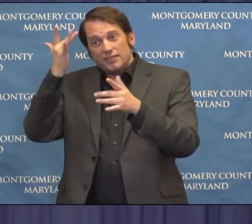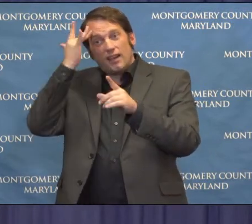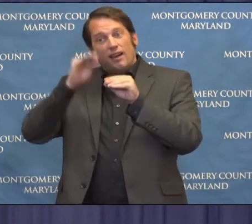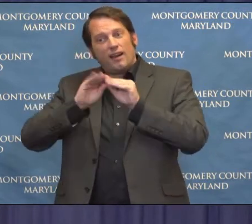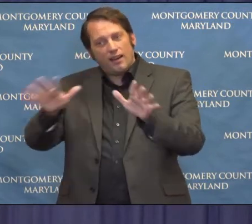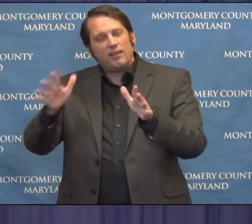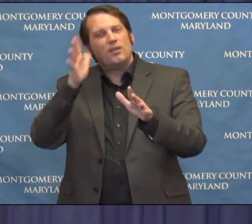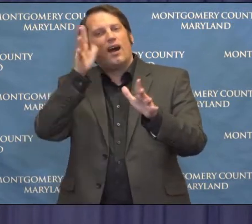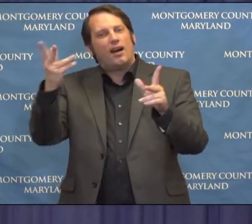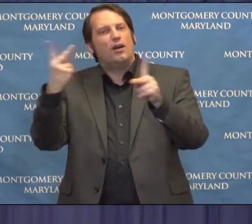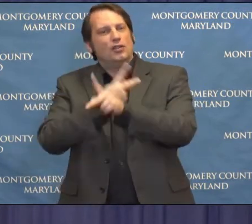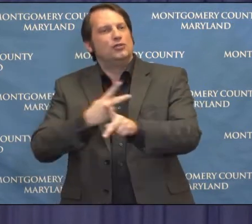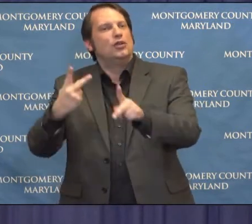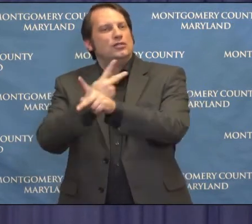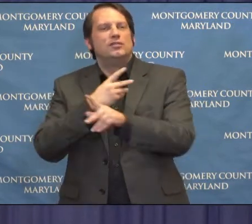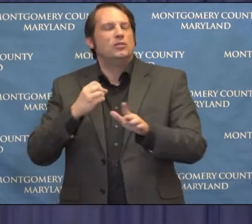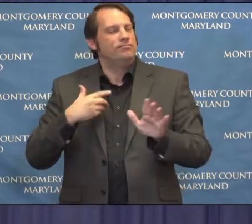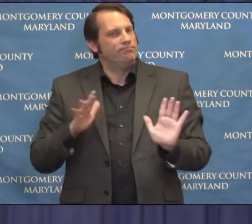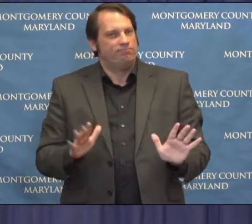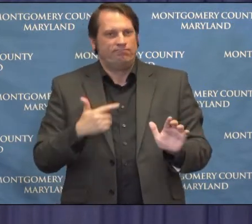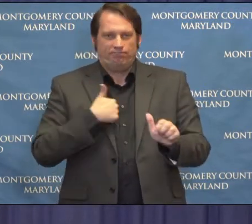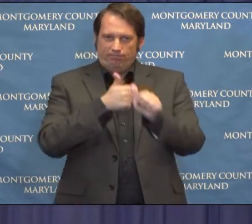my lead from the governor.